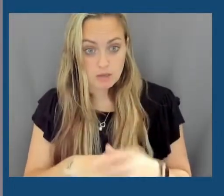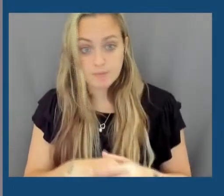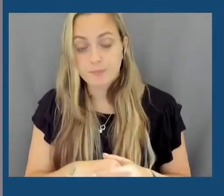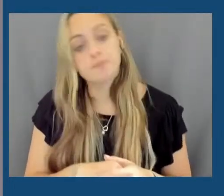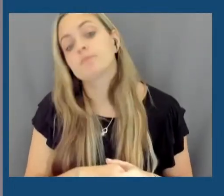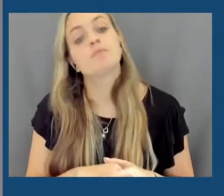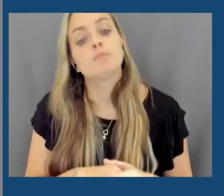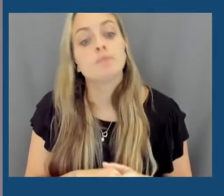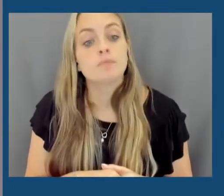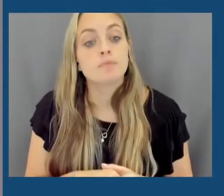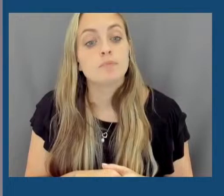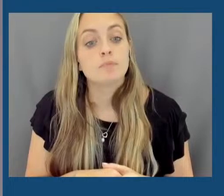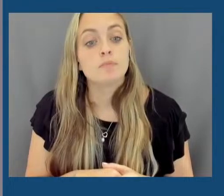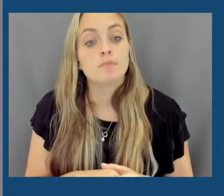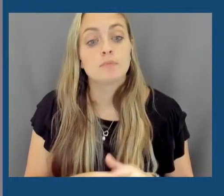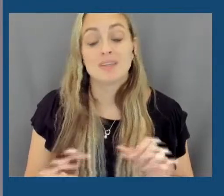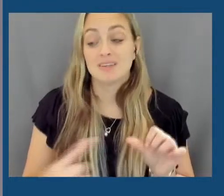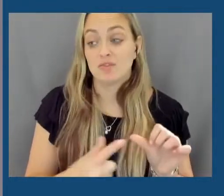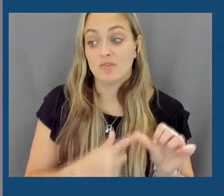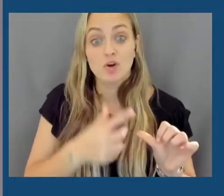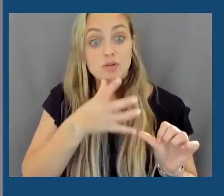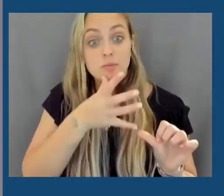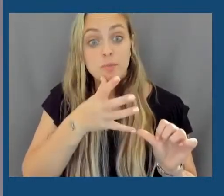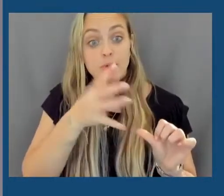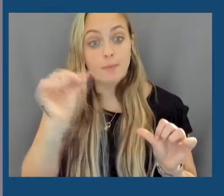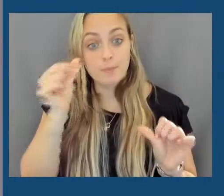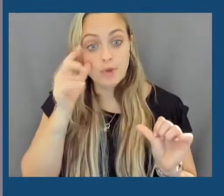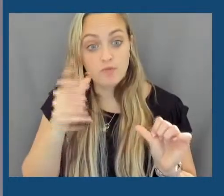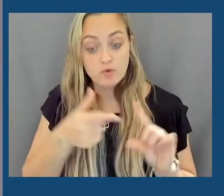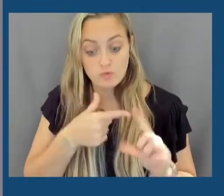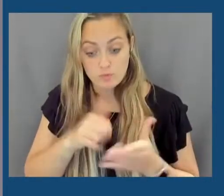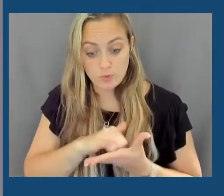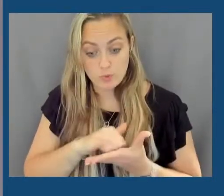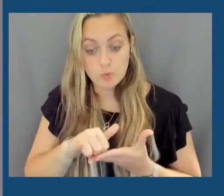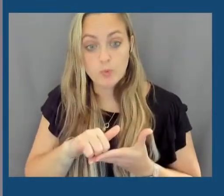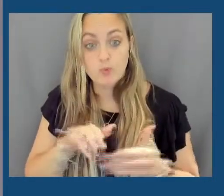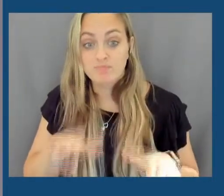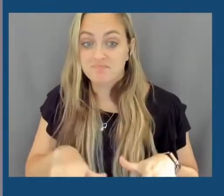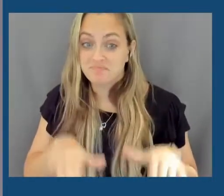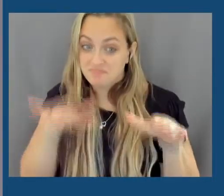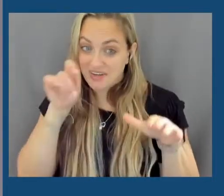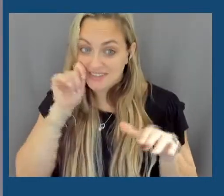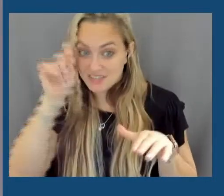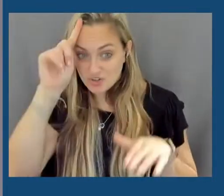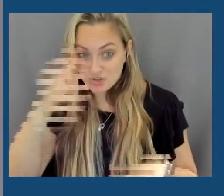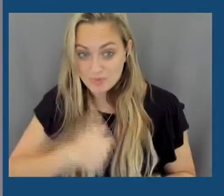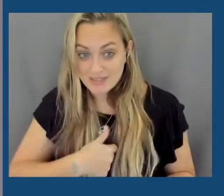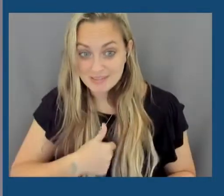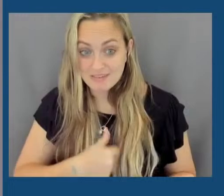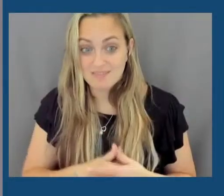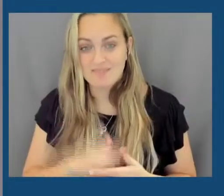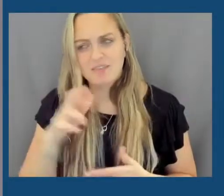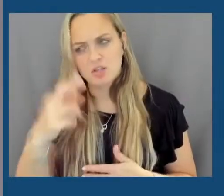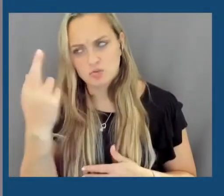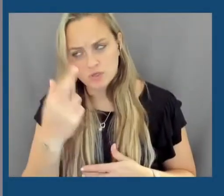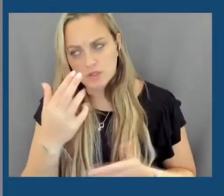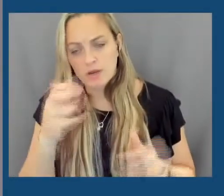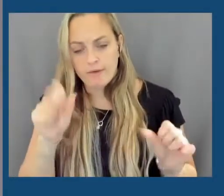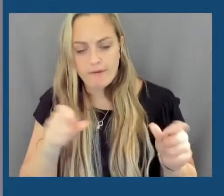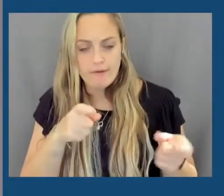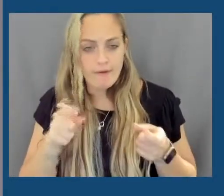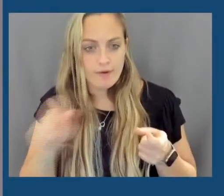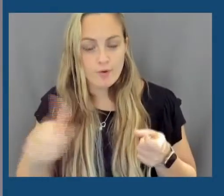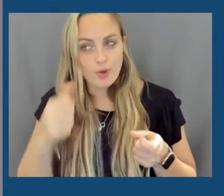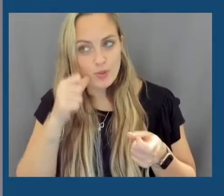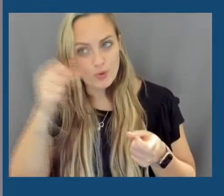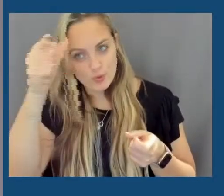And as the first mom governor in New York, raised a few teenagers, which is why I can handle a lot of other adults. I know how